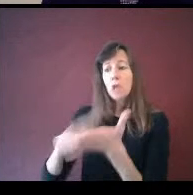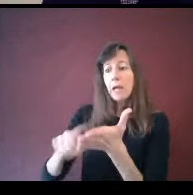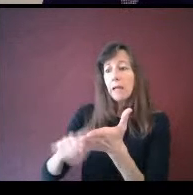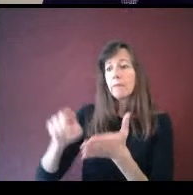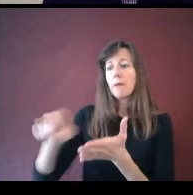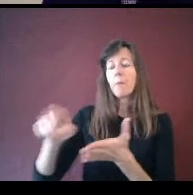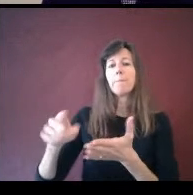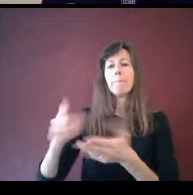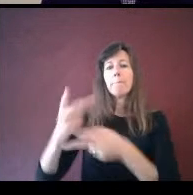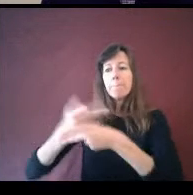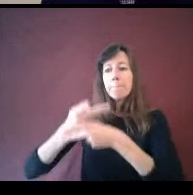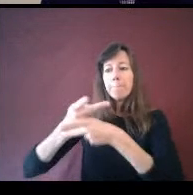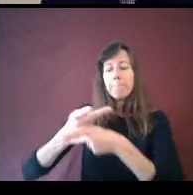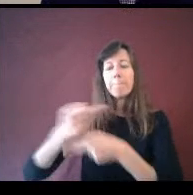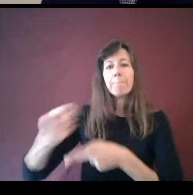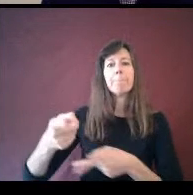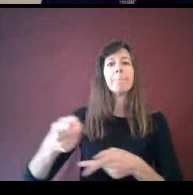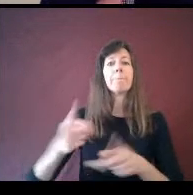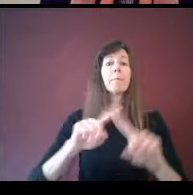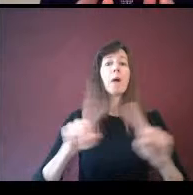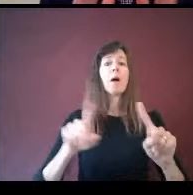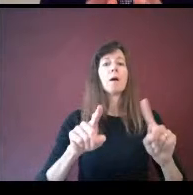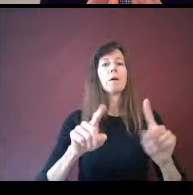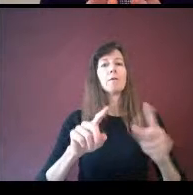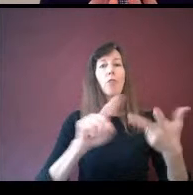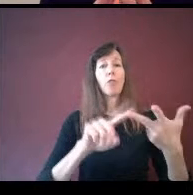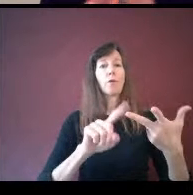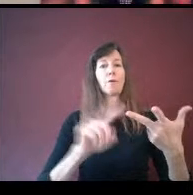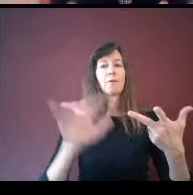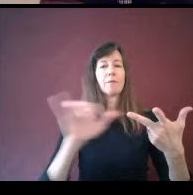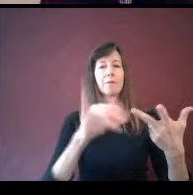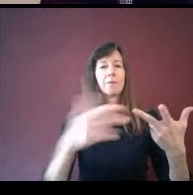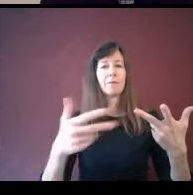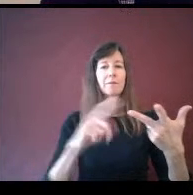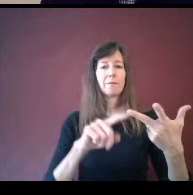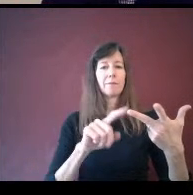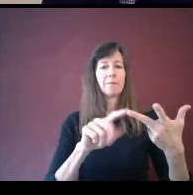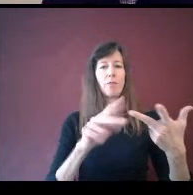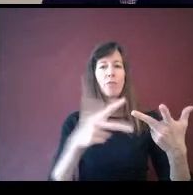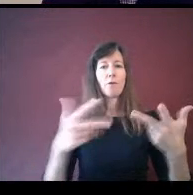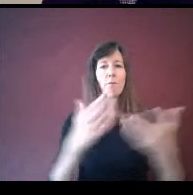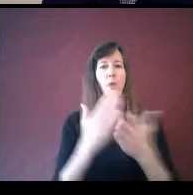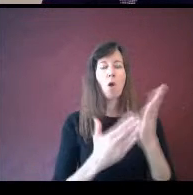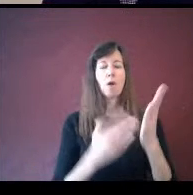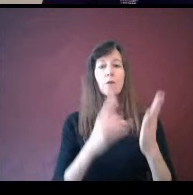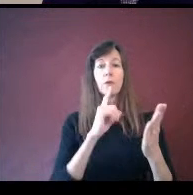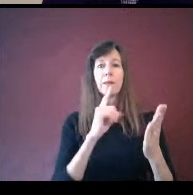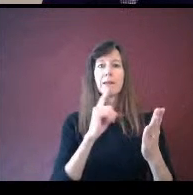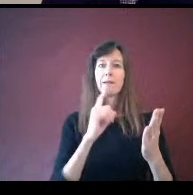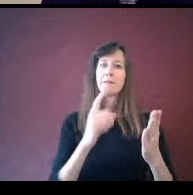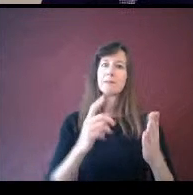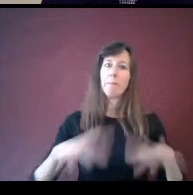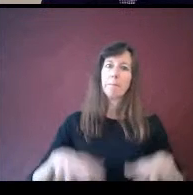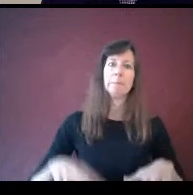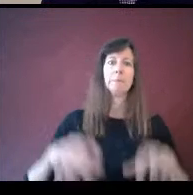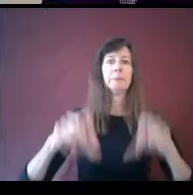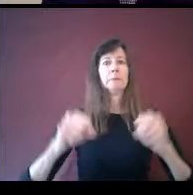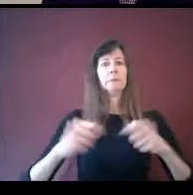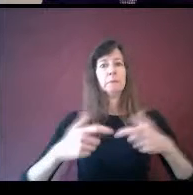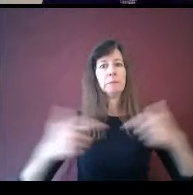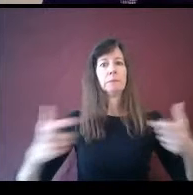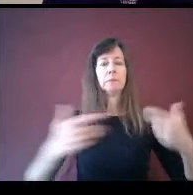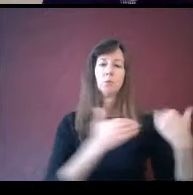preparing for the third part here, which is the most significant effort we've undertaken to date in the pandemic, to